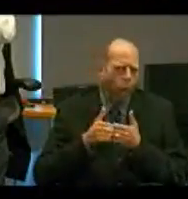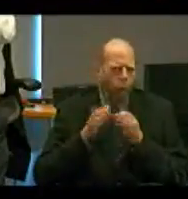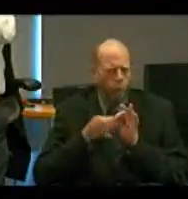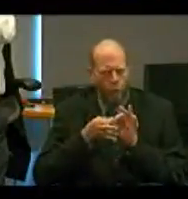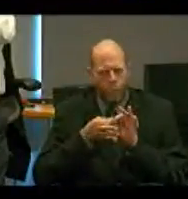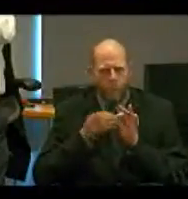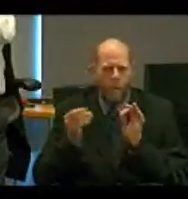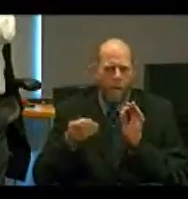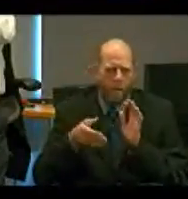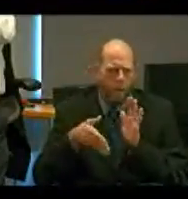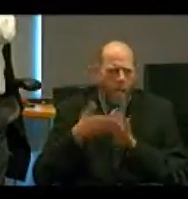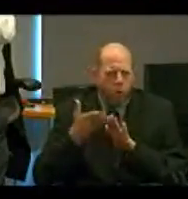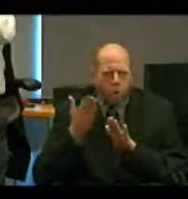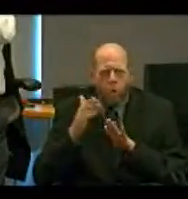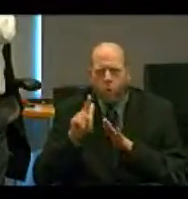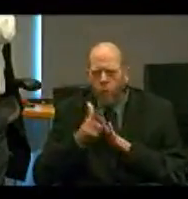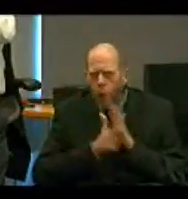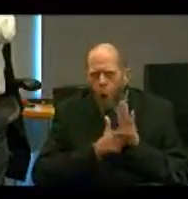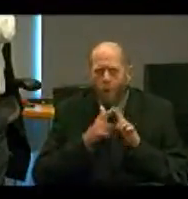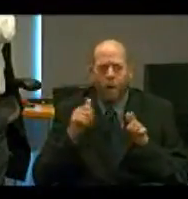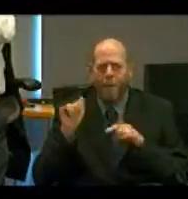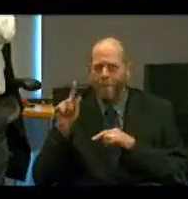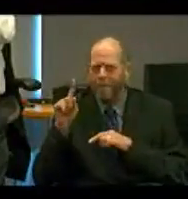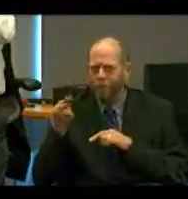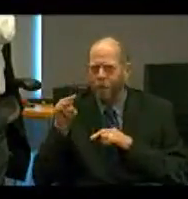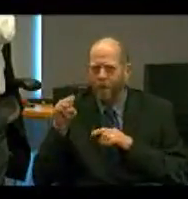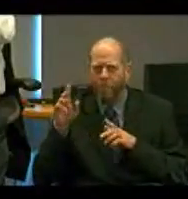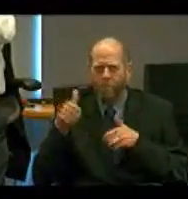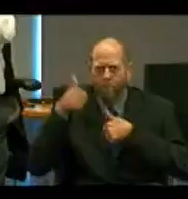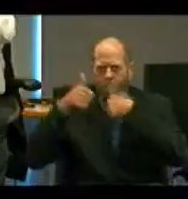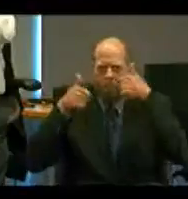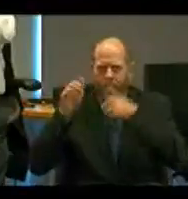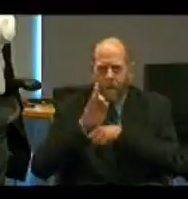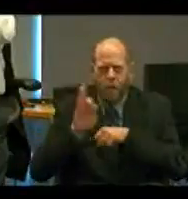law from an administrative function, right,